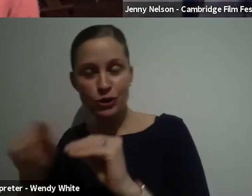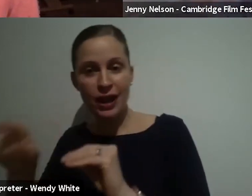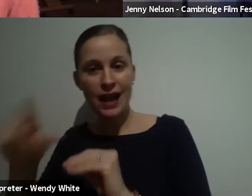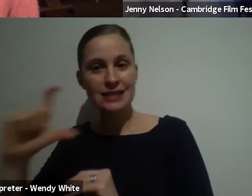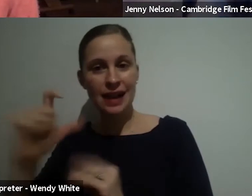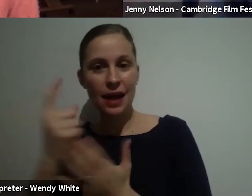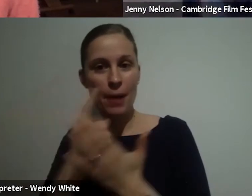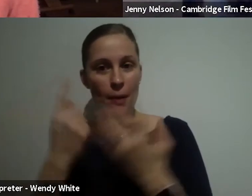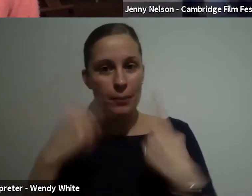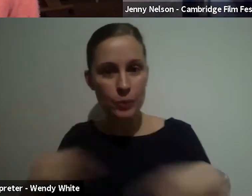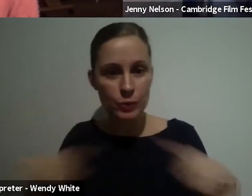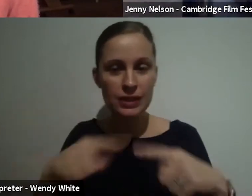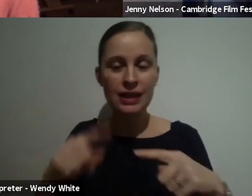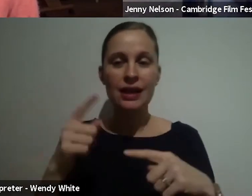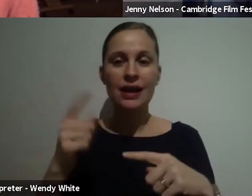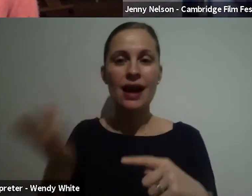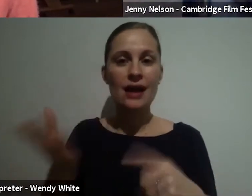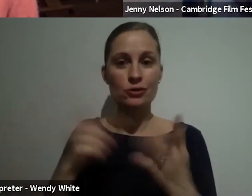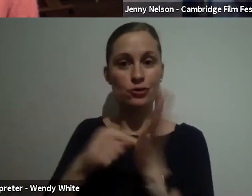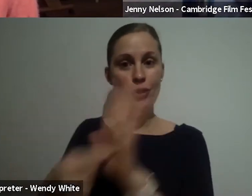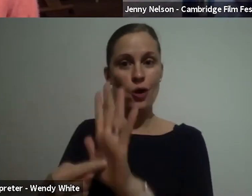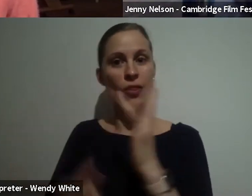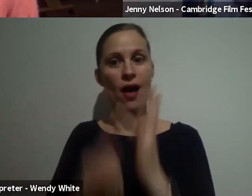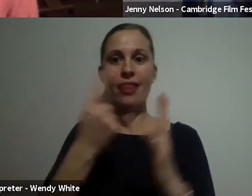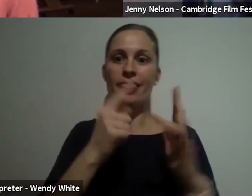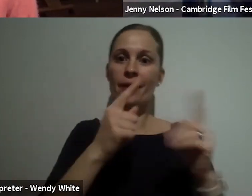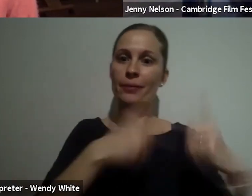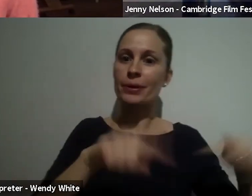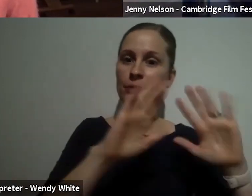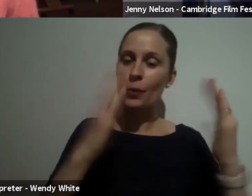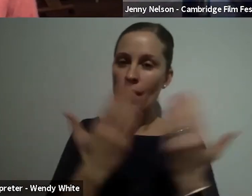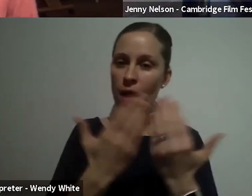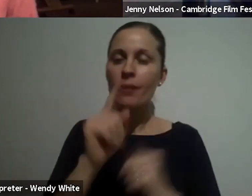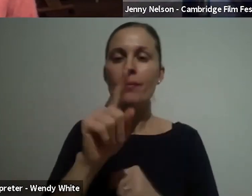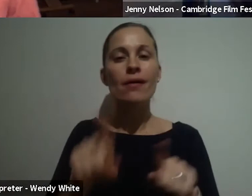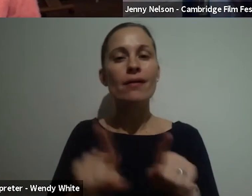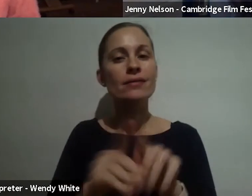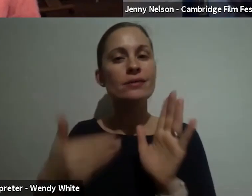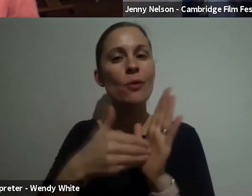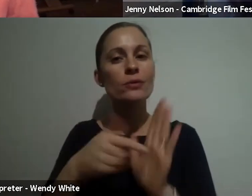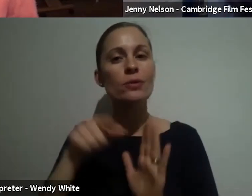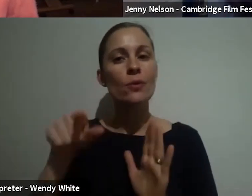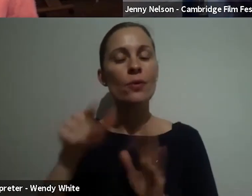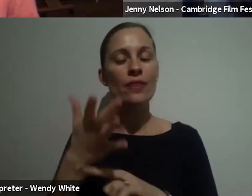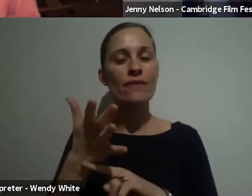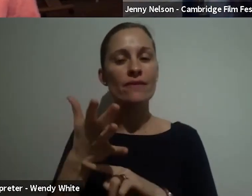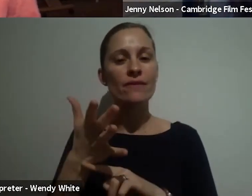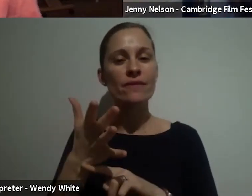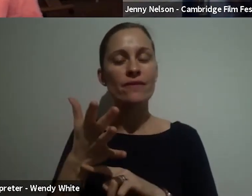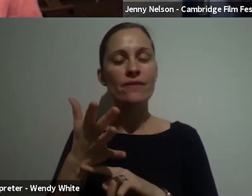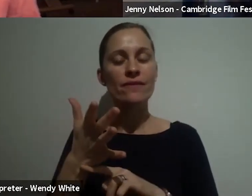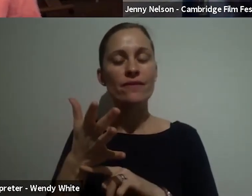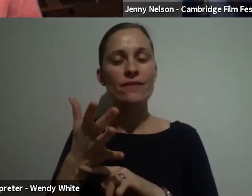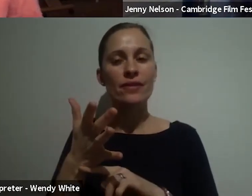and to show her this other musical world, but also how the film begins, how music, the part it plays